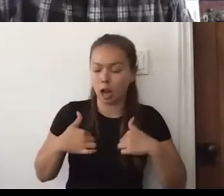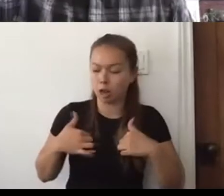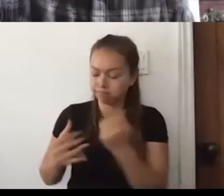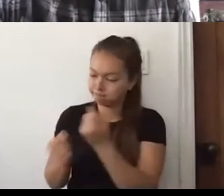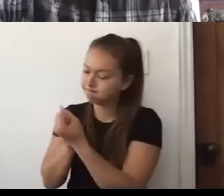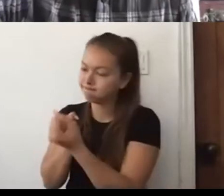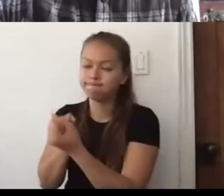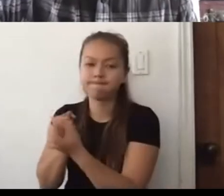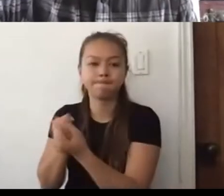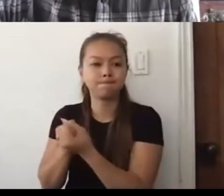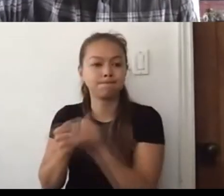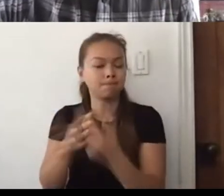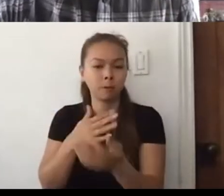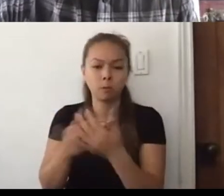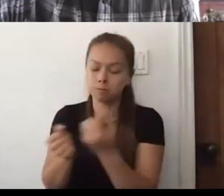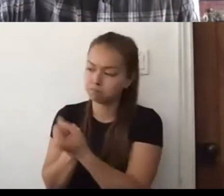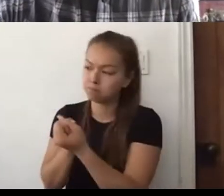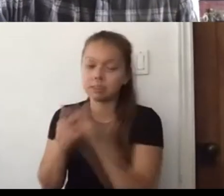answer.